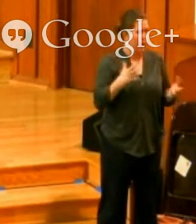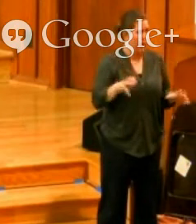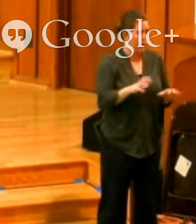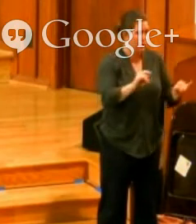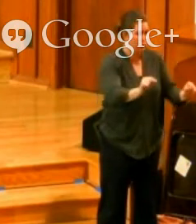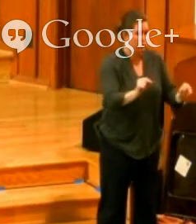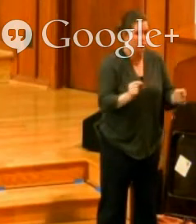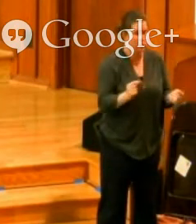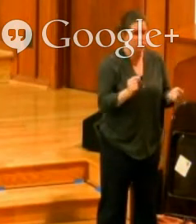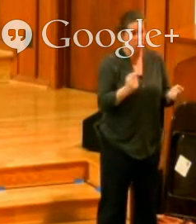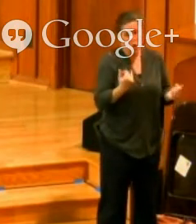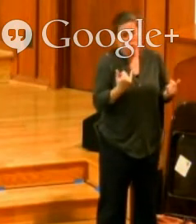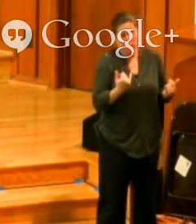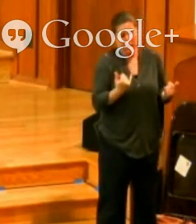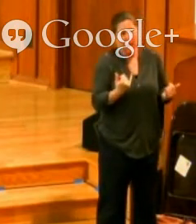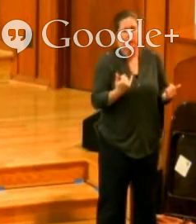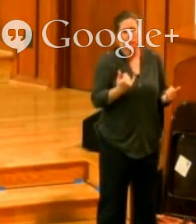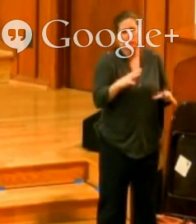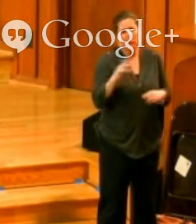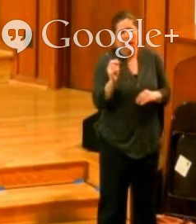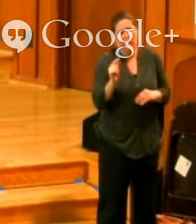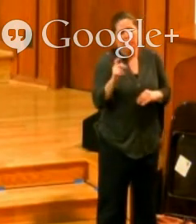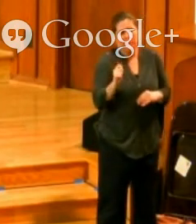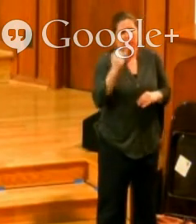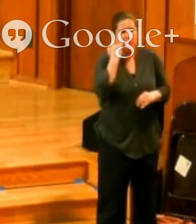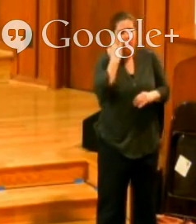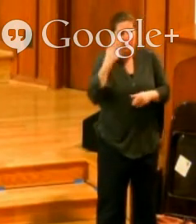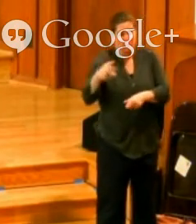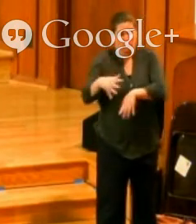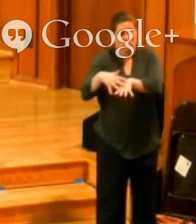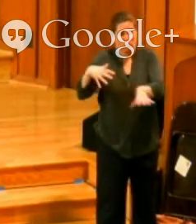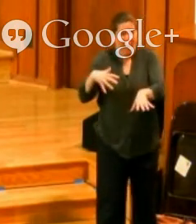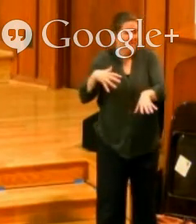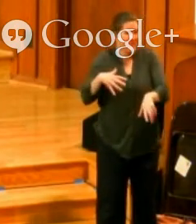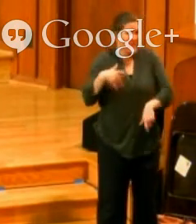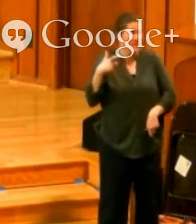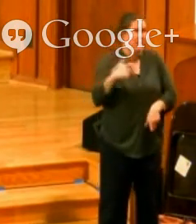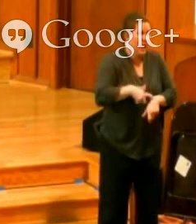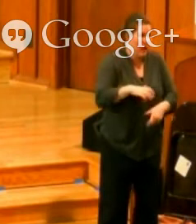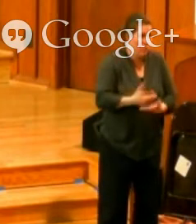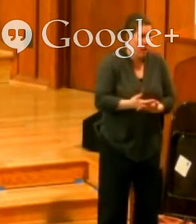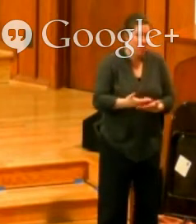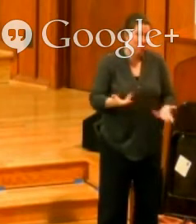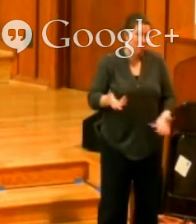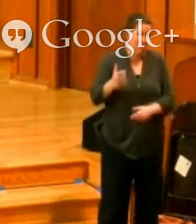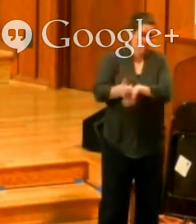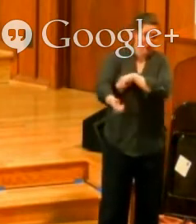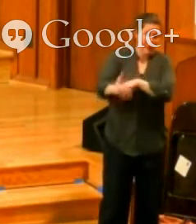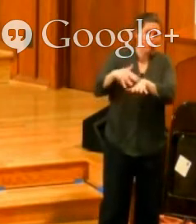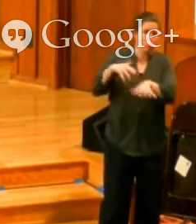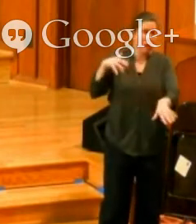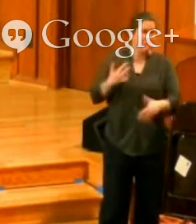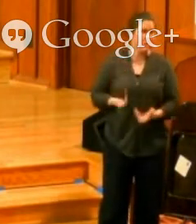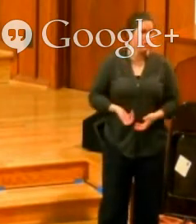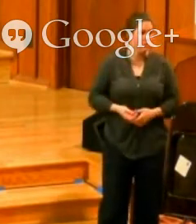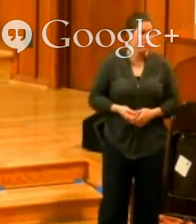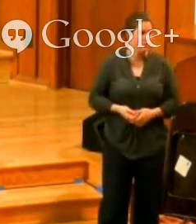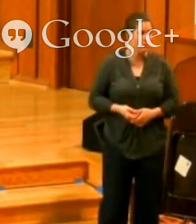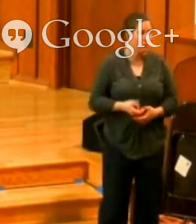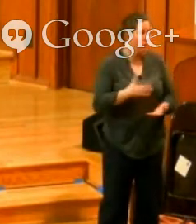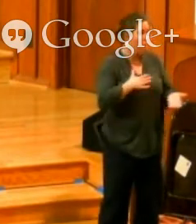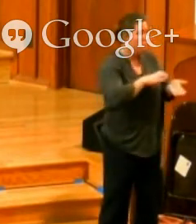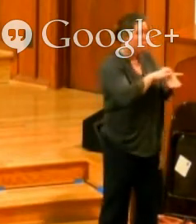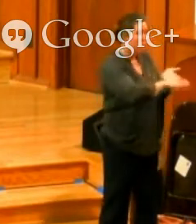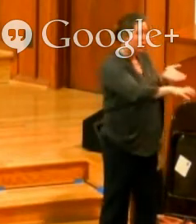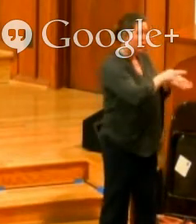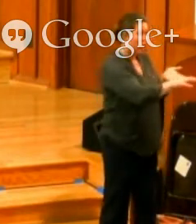late today, but if we didn't have traffic, I would have been there on time, right? Hey, you know, I had enough money in my checking account when I wrote that